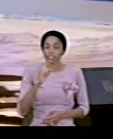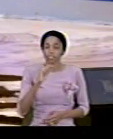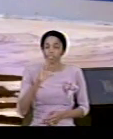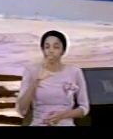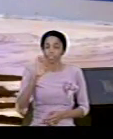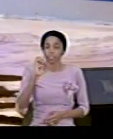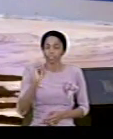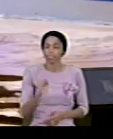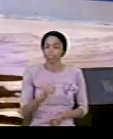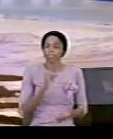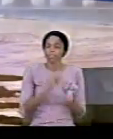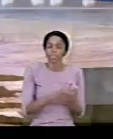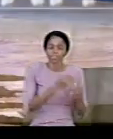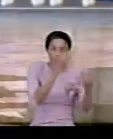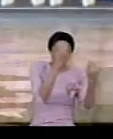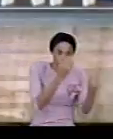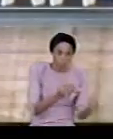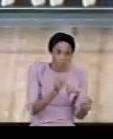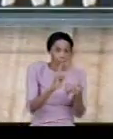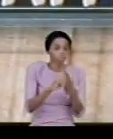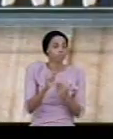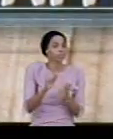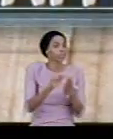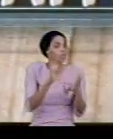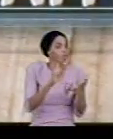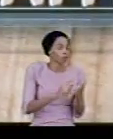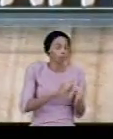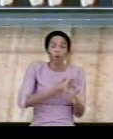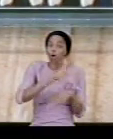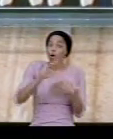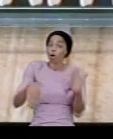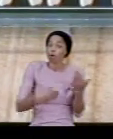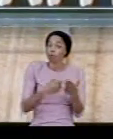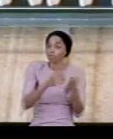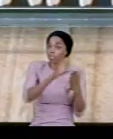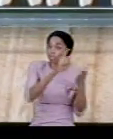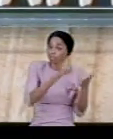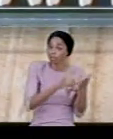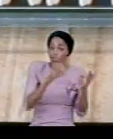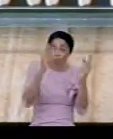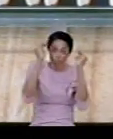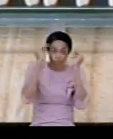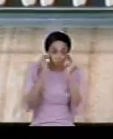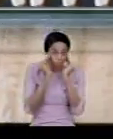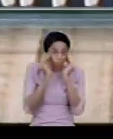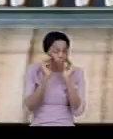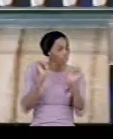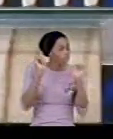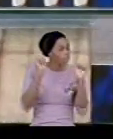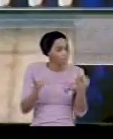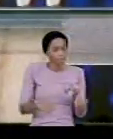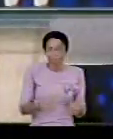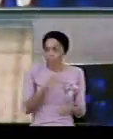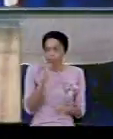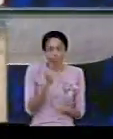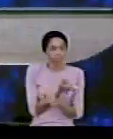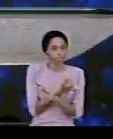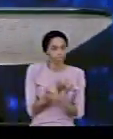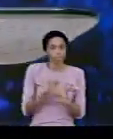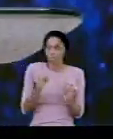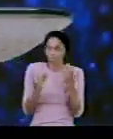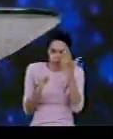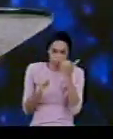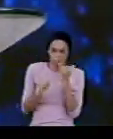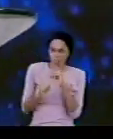obedience to the law, the whole law of Moses, cannot save.